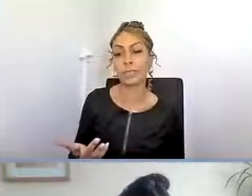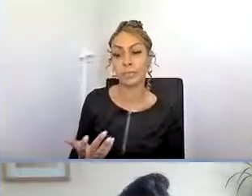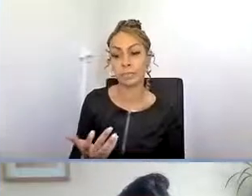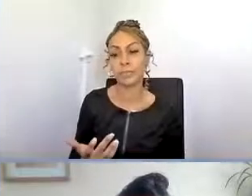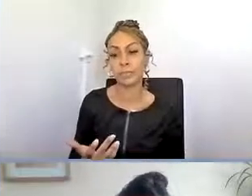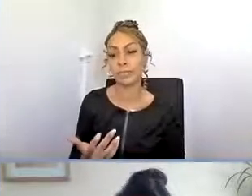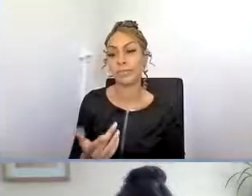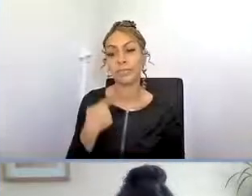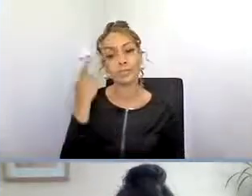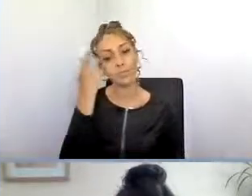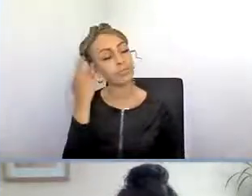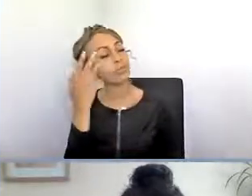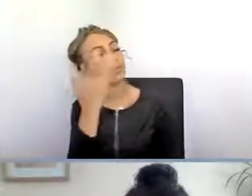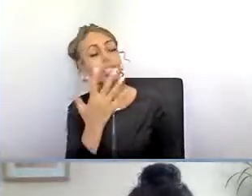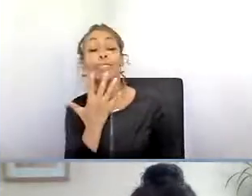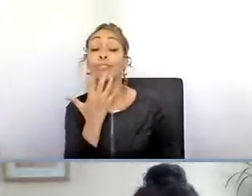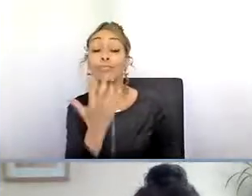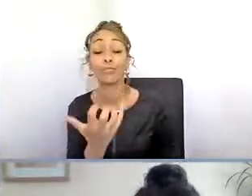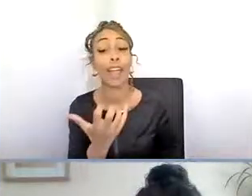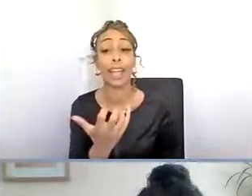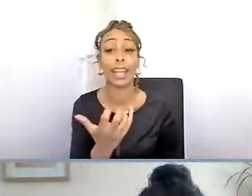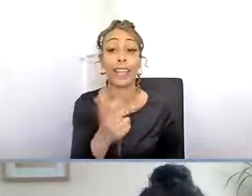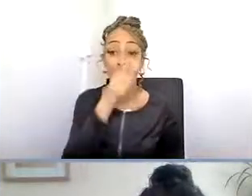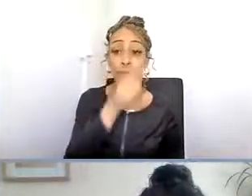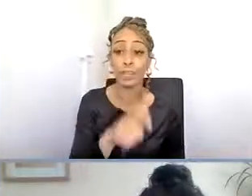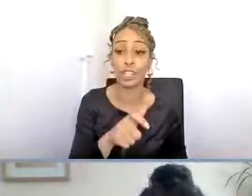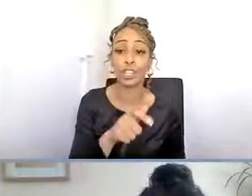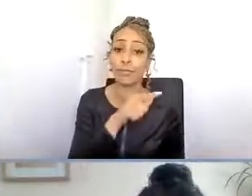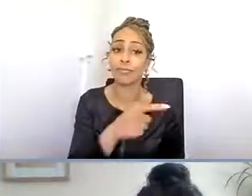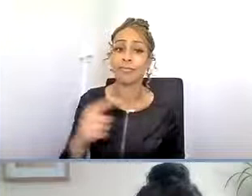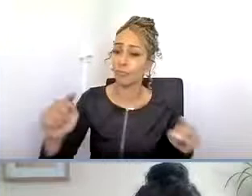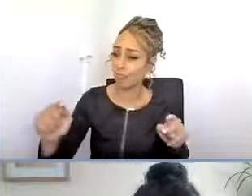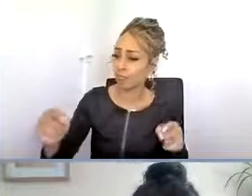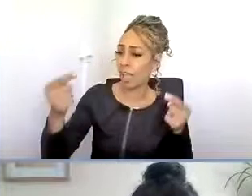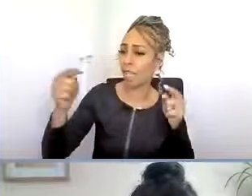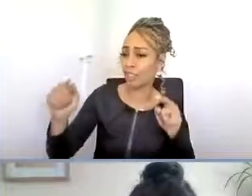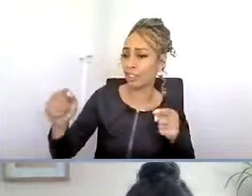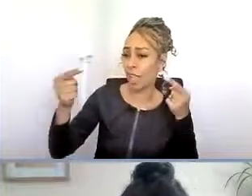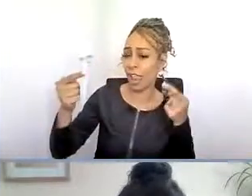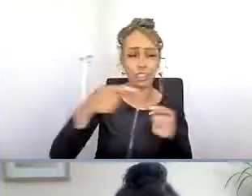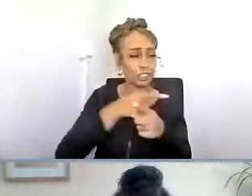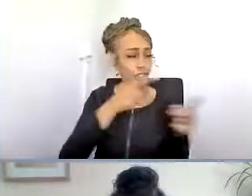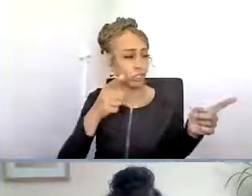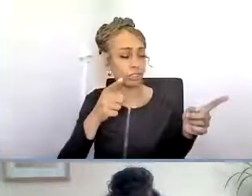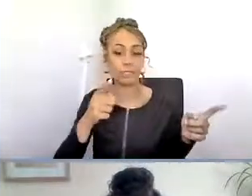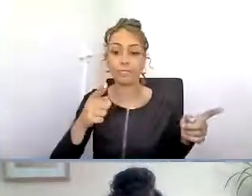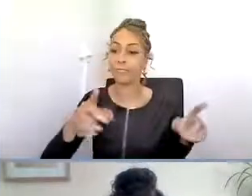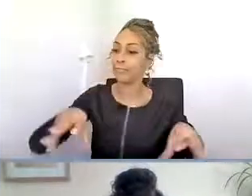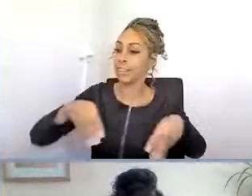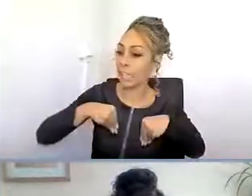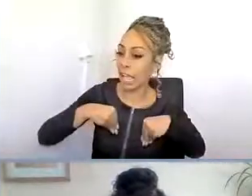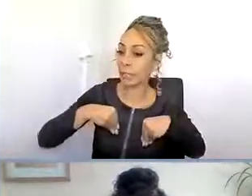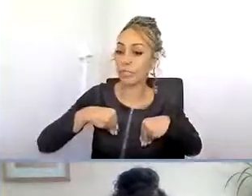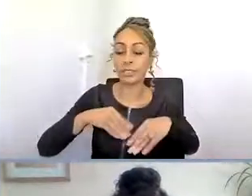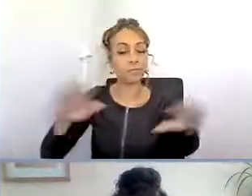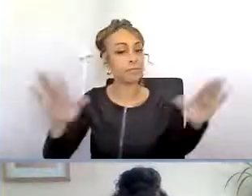I think of her as a very sort of brave person. She challenged, you know, sort of accepted